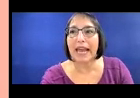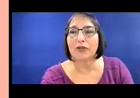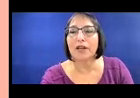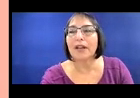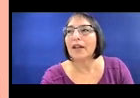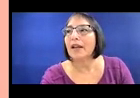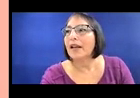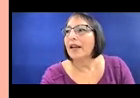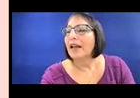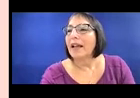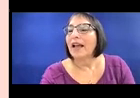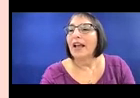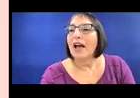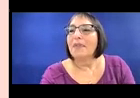engaged.